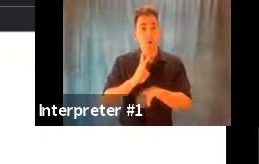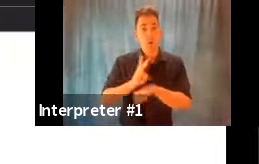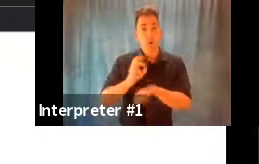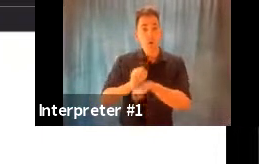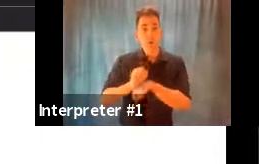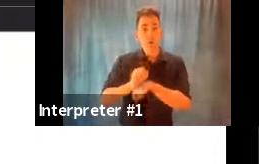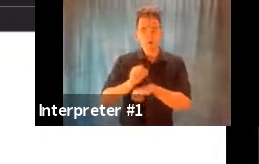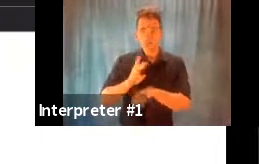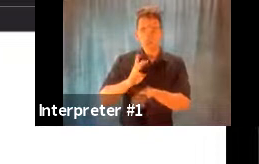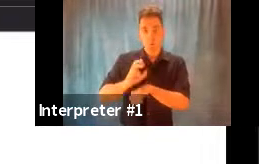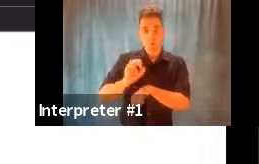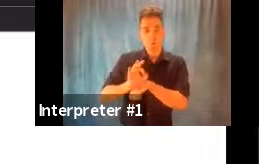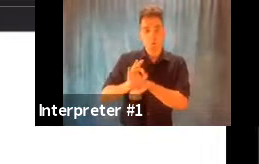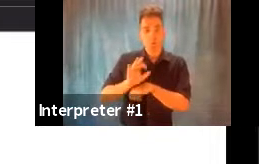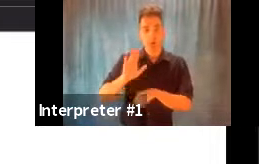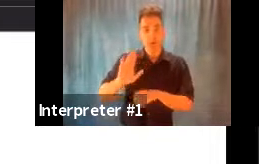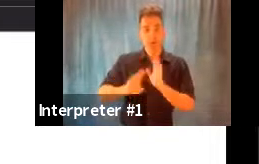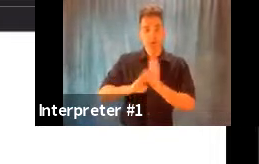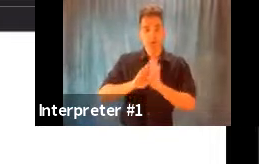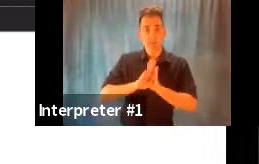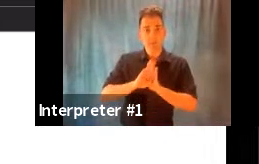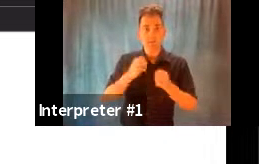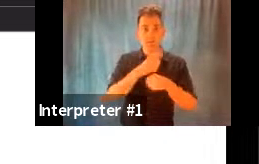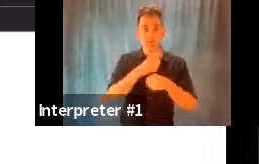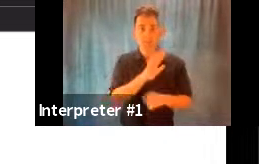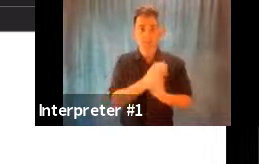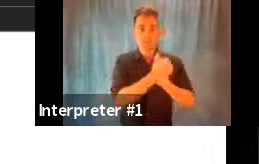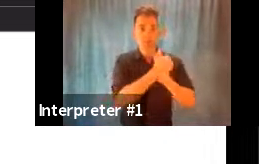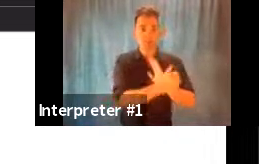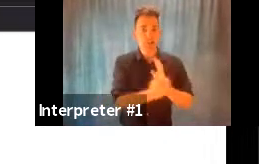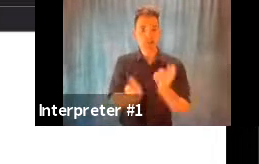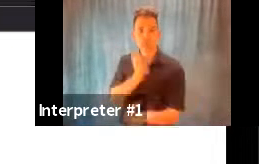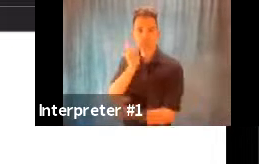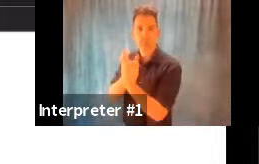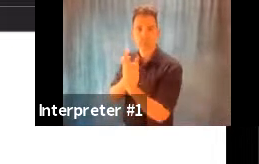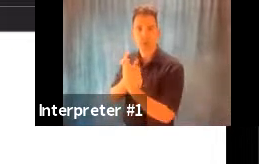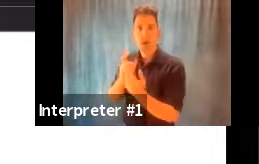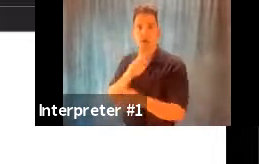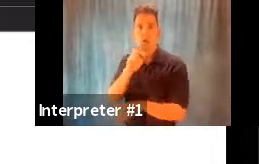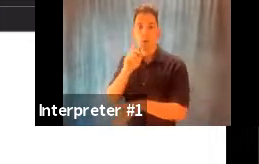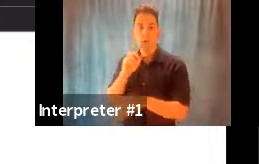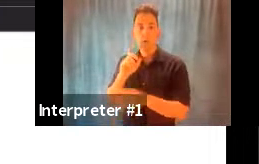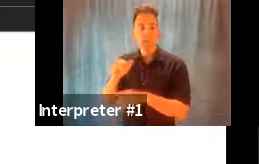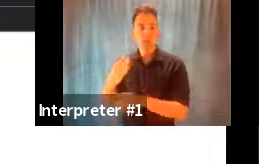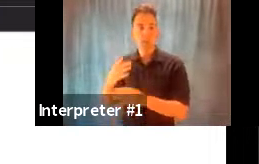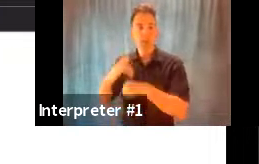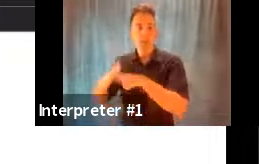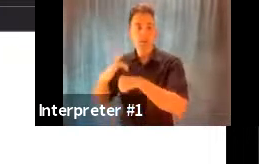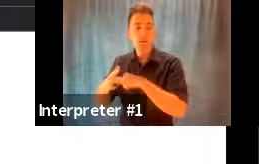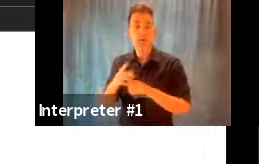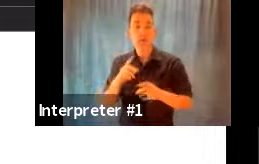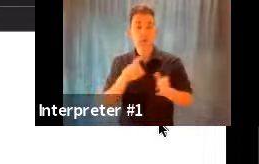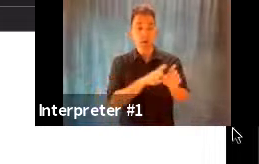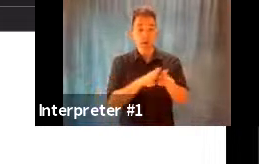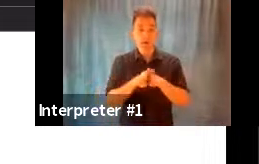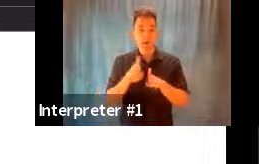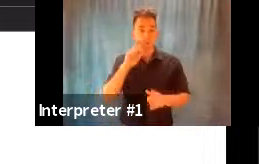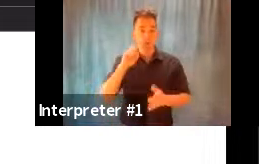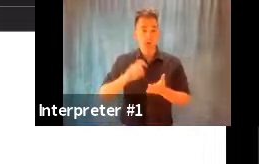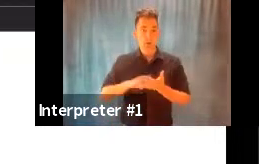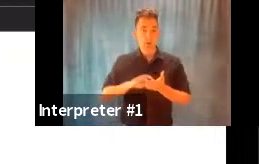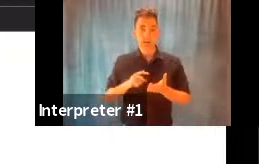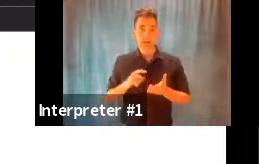people have match what is needed in the job market. And we also recognize that there's been a growing gap in access